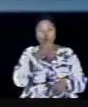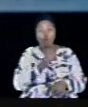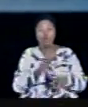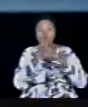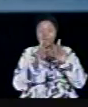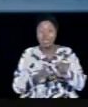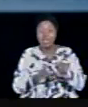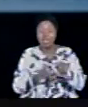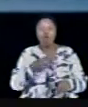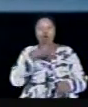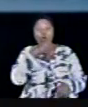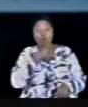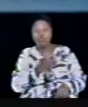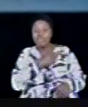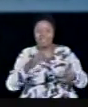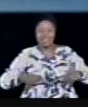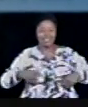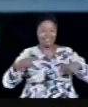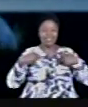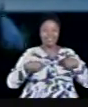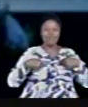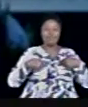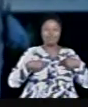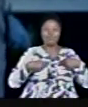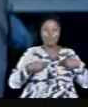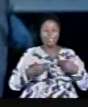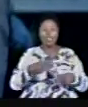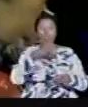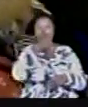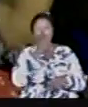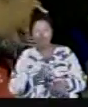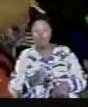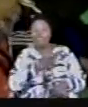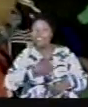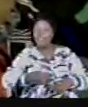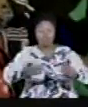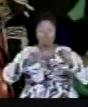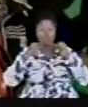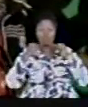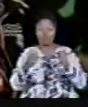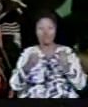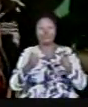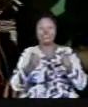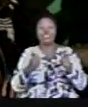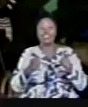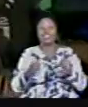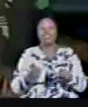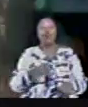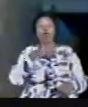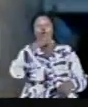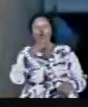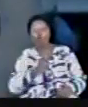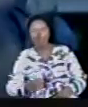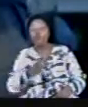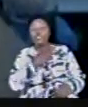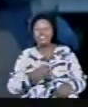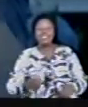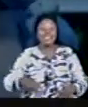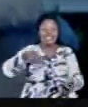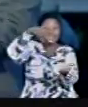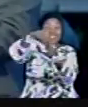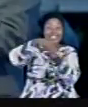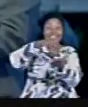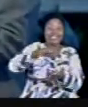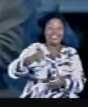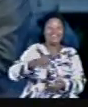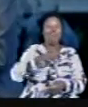and healthy, old and agile, old and standing,